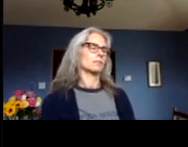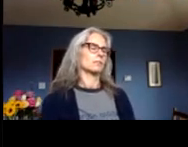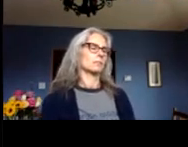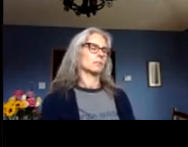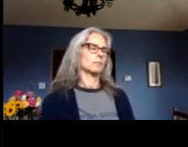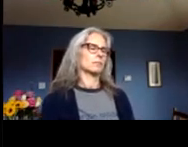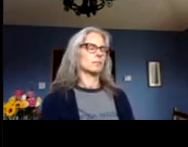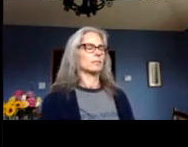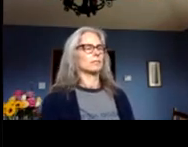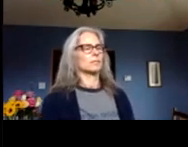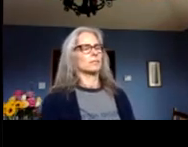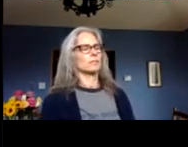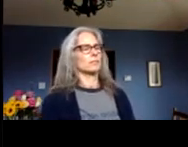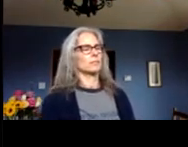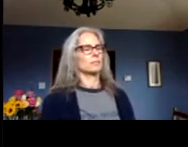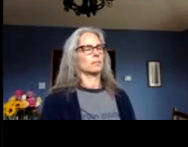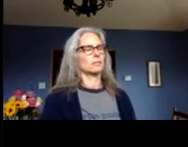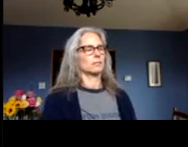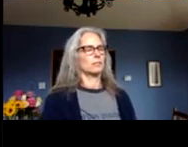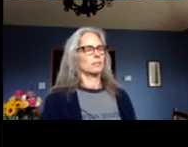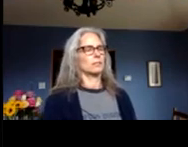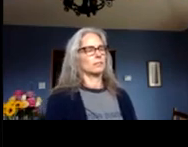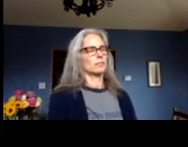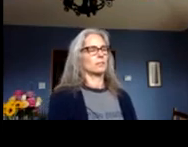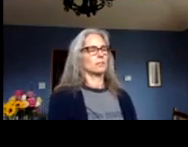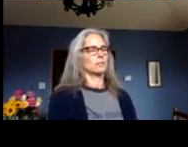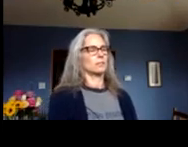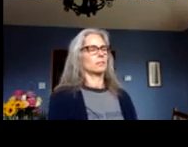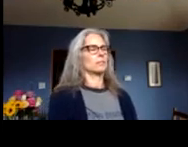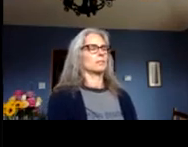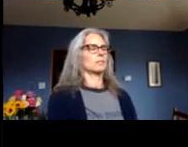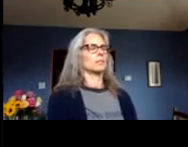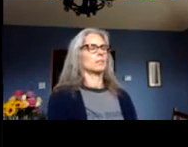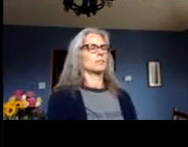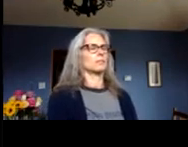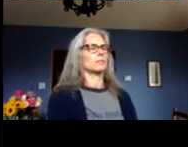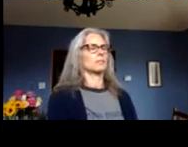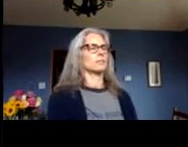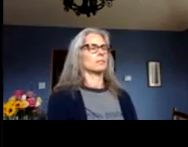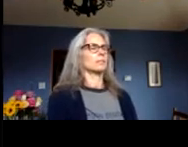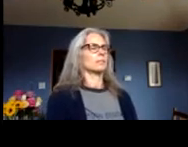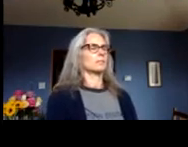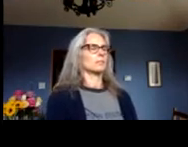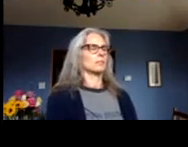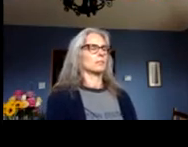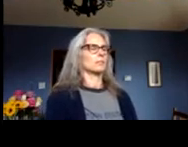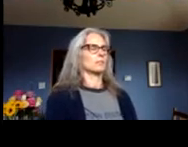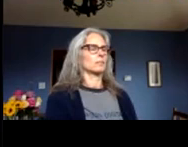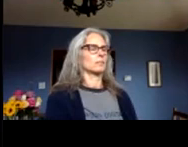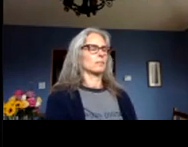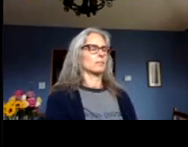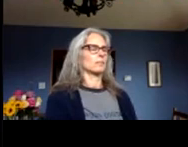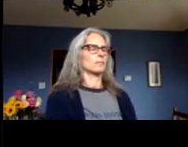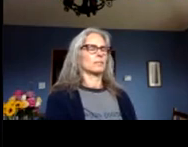do I manage email? How do I open emails? All of that kind of stuff. And so that's a great way to do it. A first week bingo